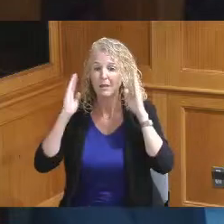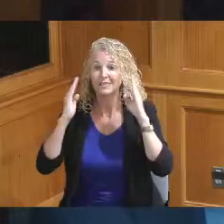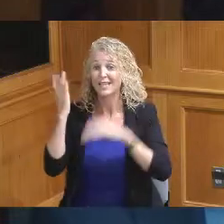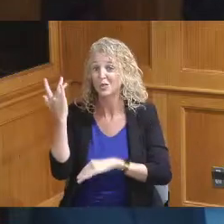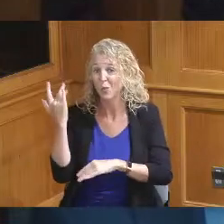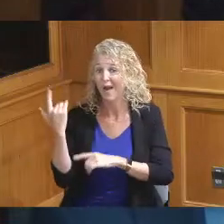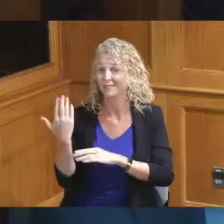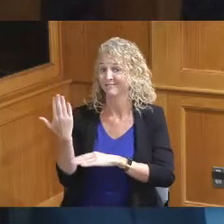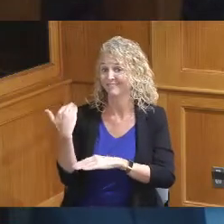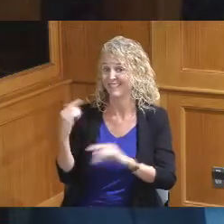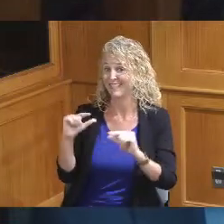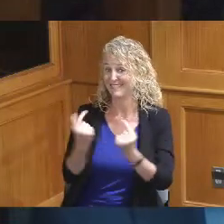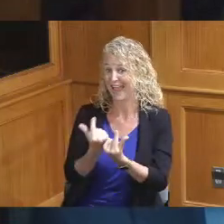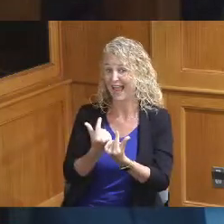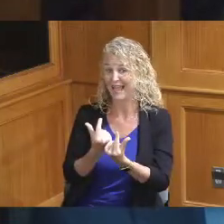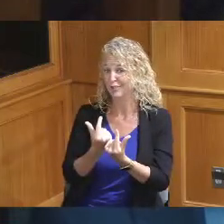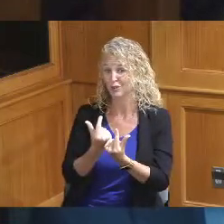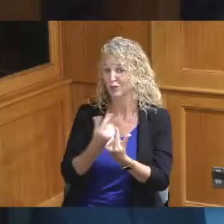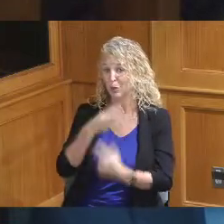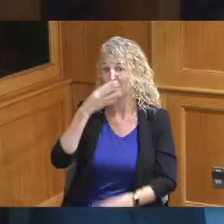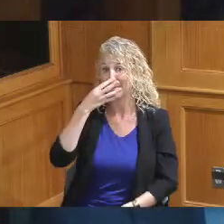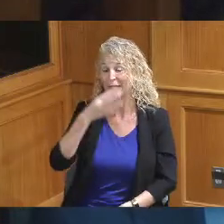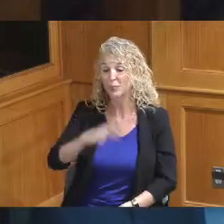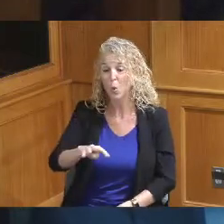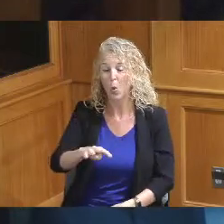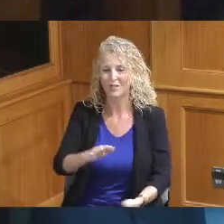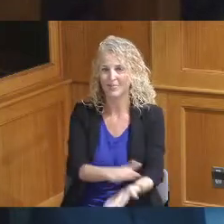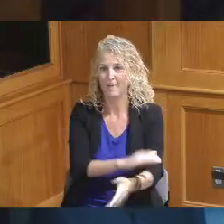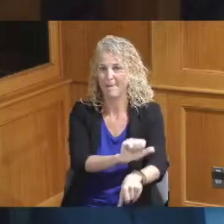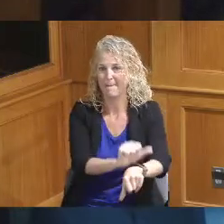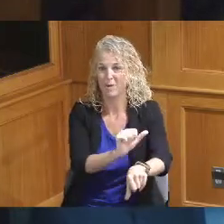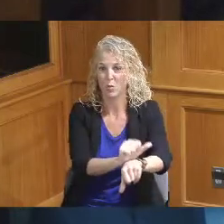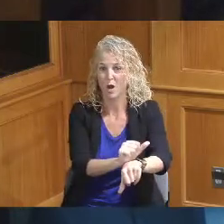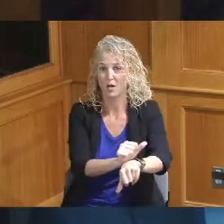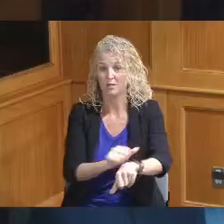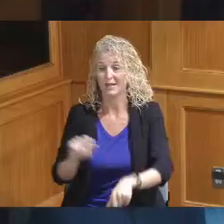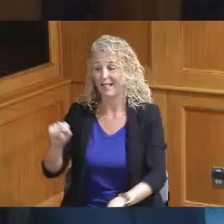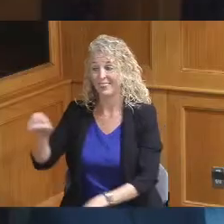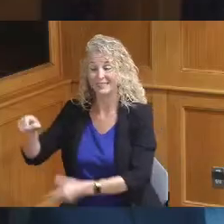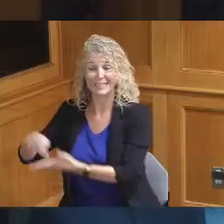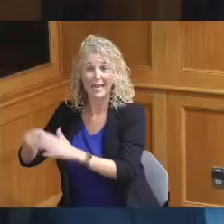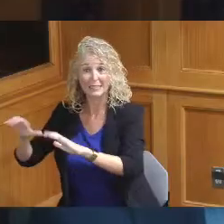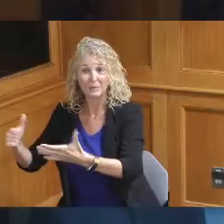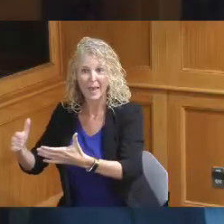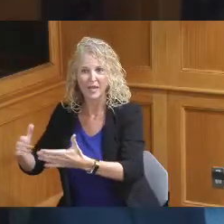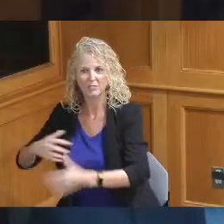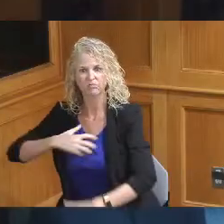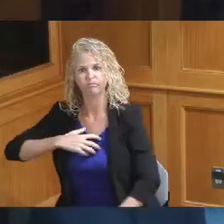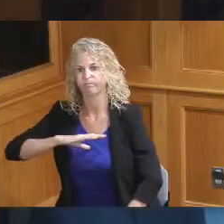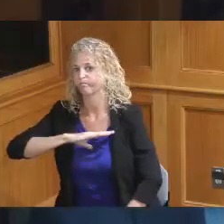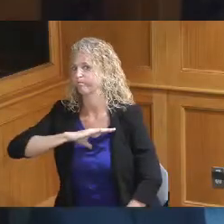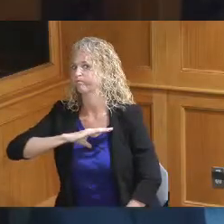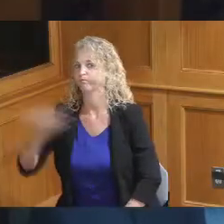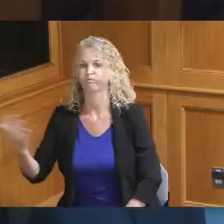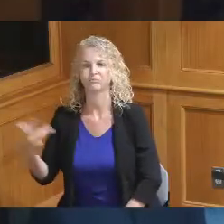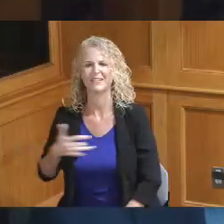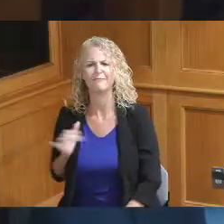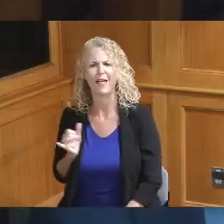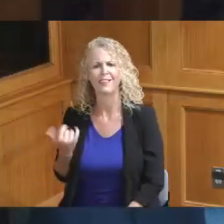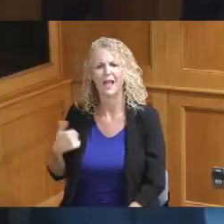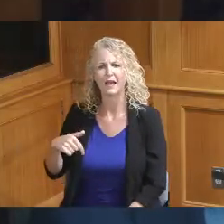group did not pay attention to the fine print, and the taxpayers got ticked. They felt they got